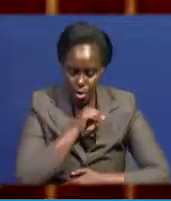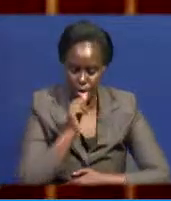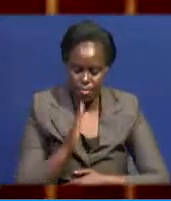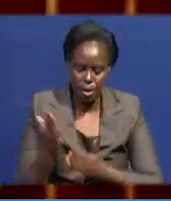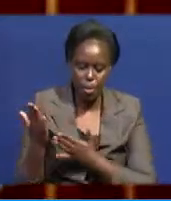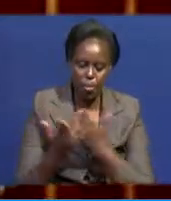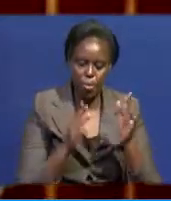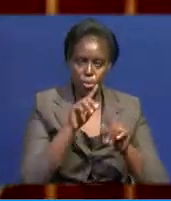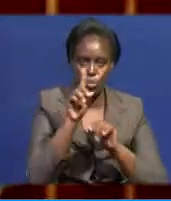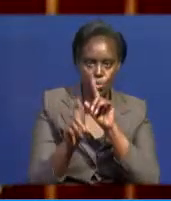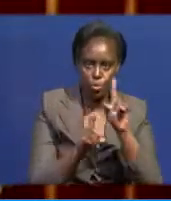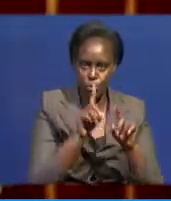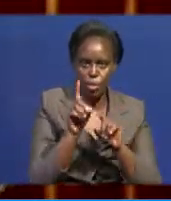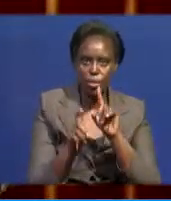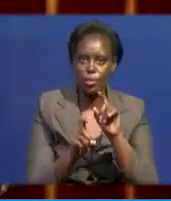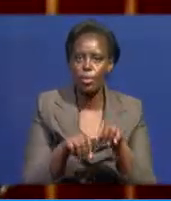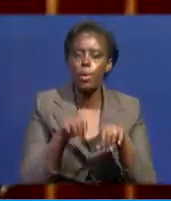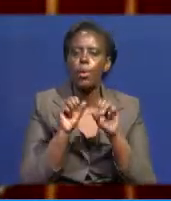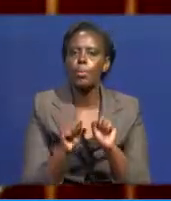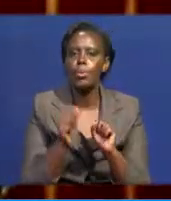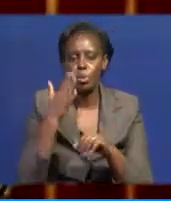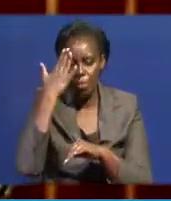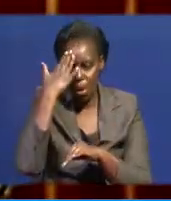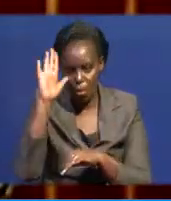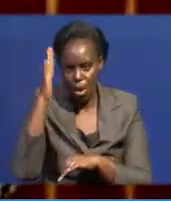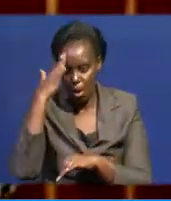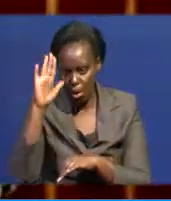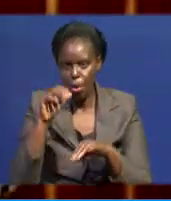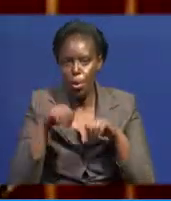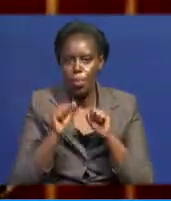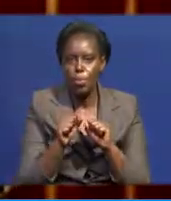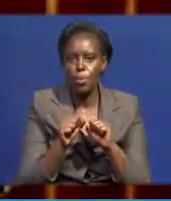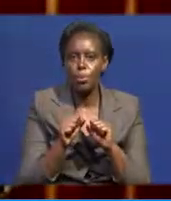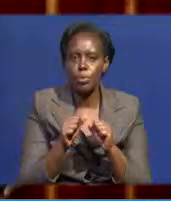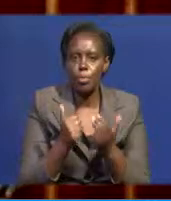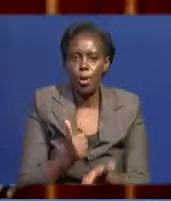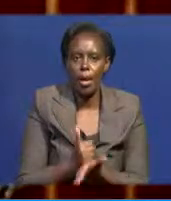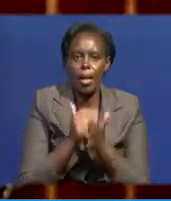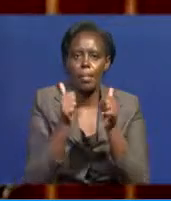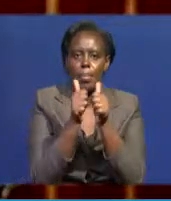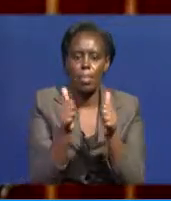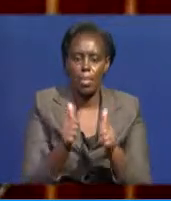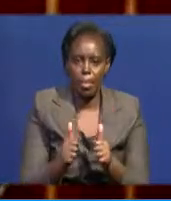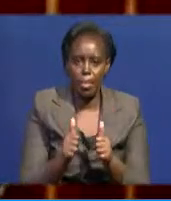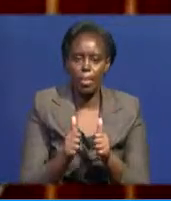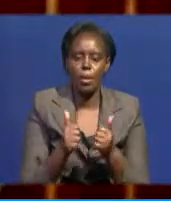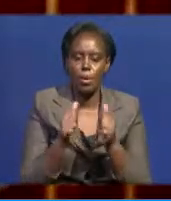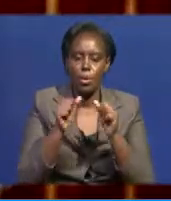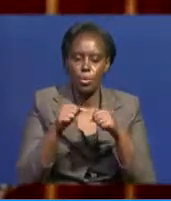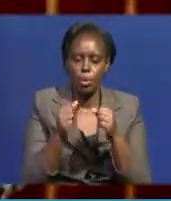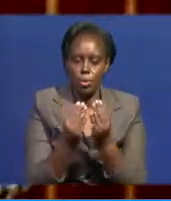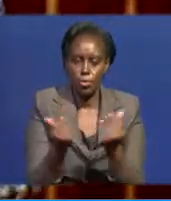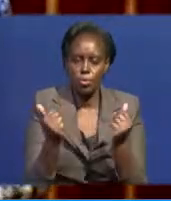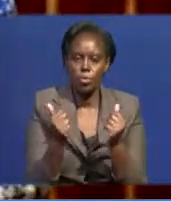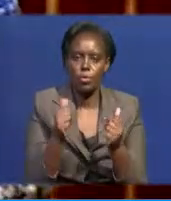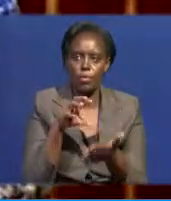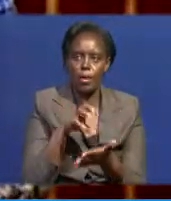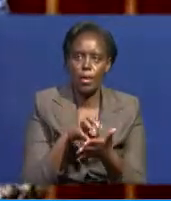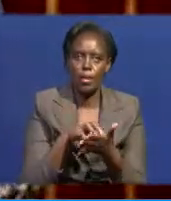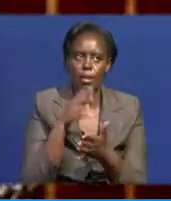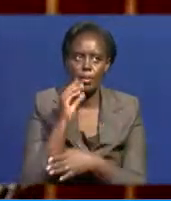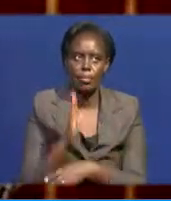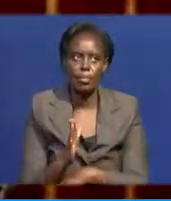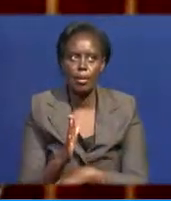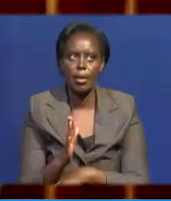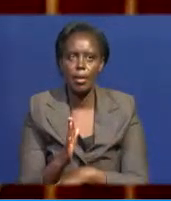who brought this question would be aware of this and could be of great assistance in resolution of the case. Honorable